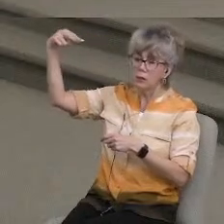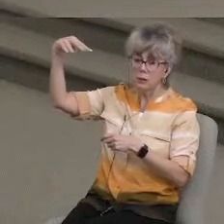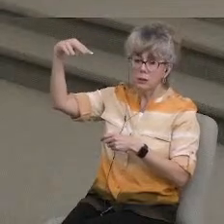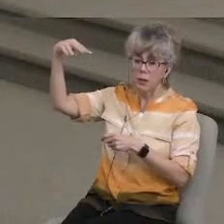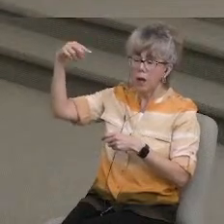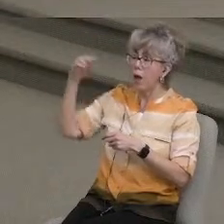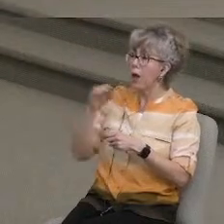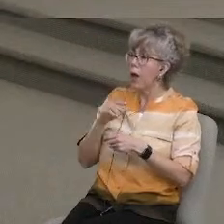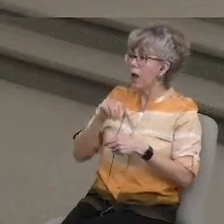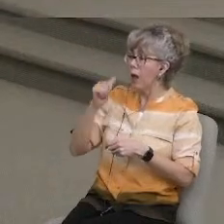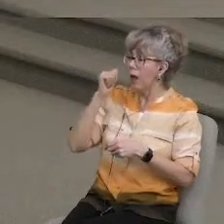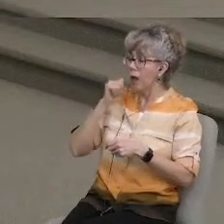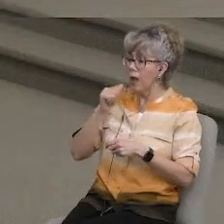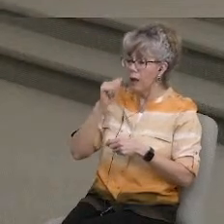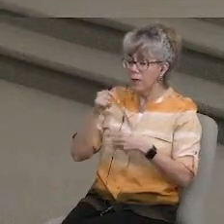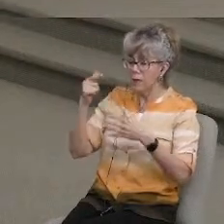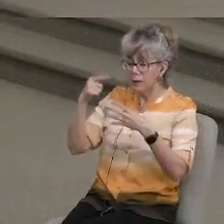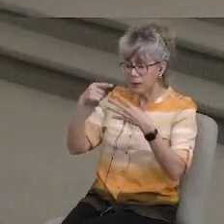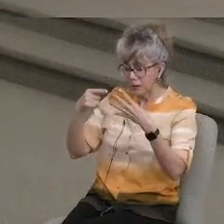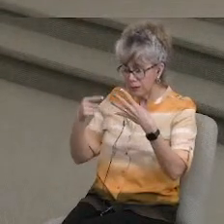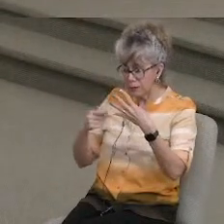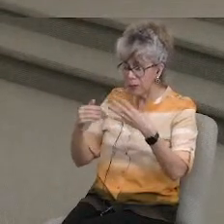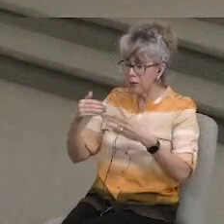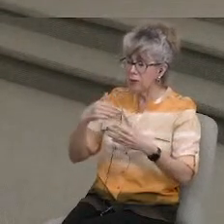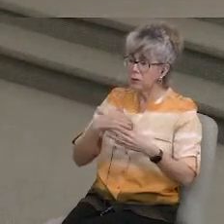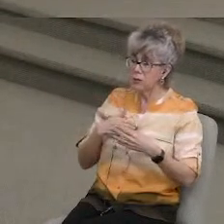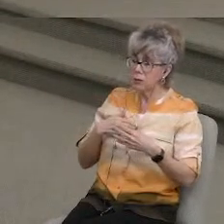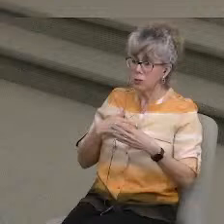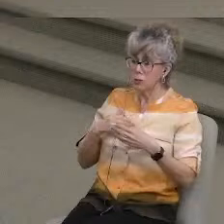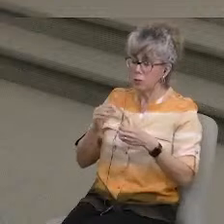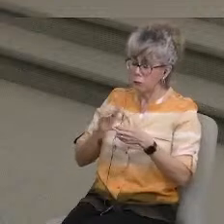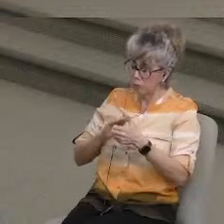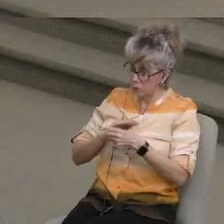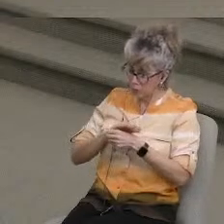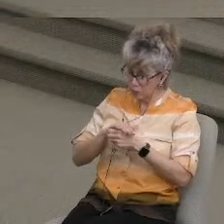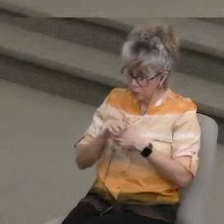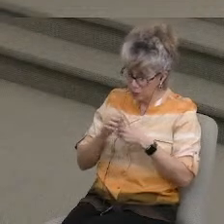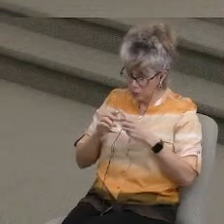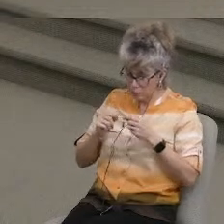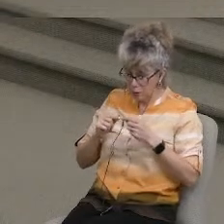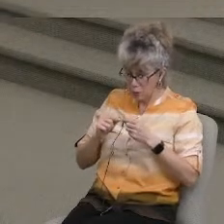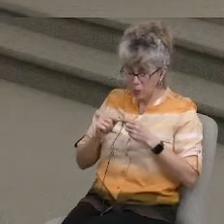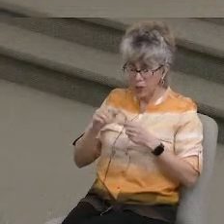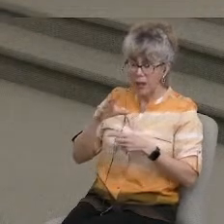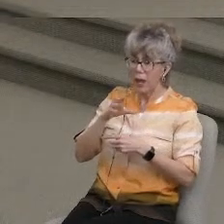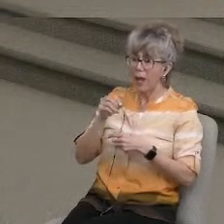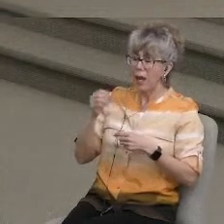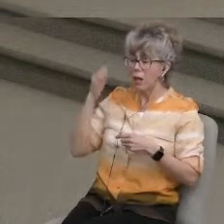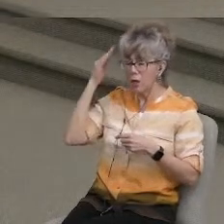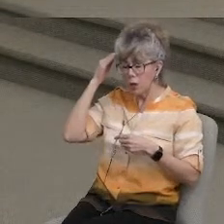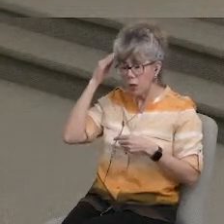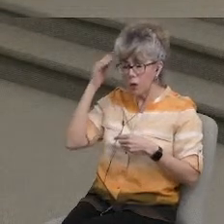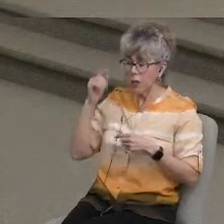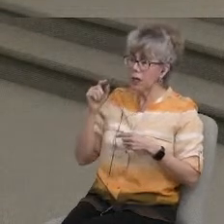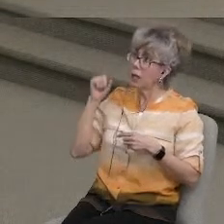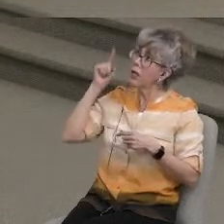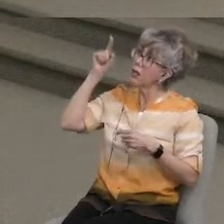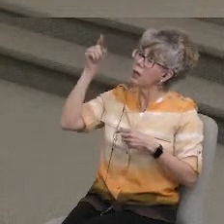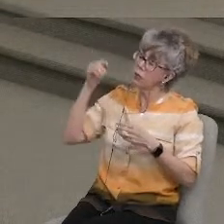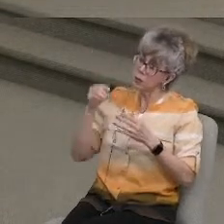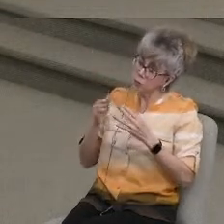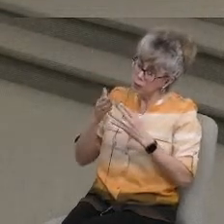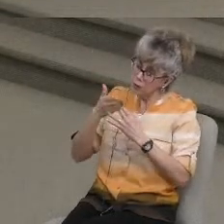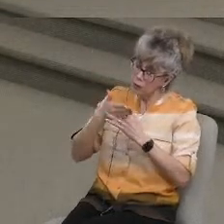every single soul conceived in the womb, and he knew that what he was going through, his